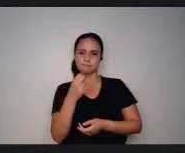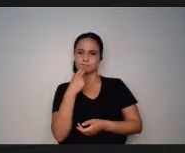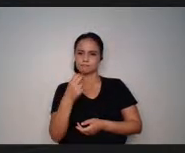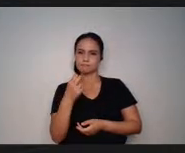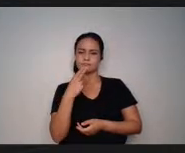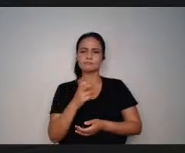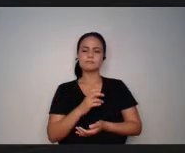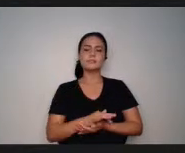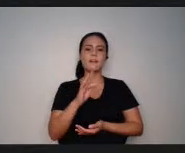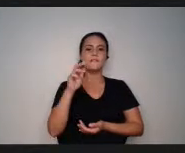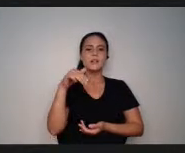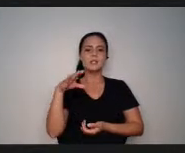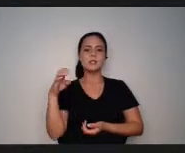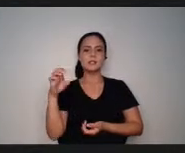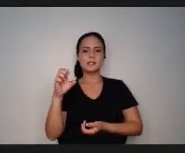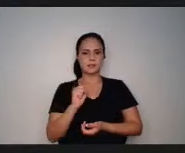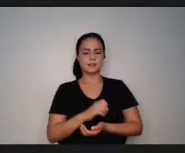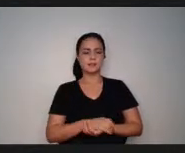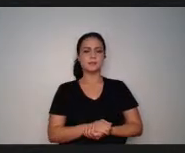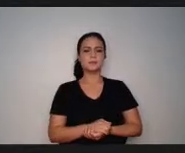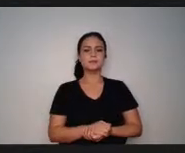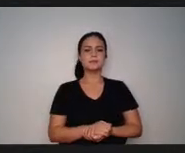Sécurité da França,